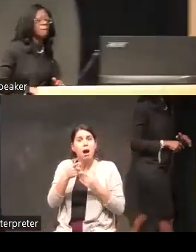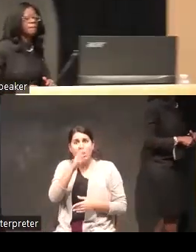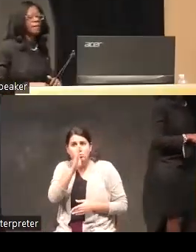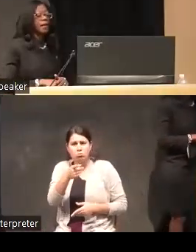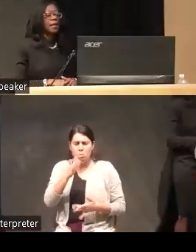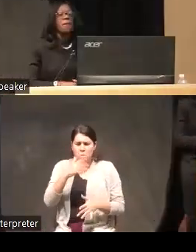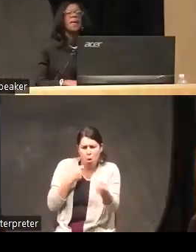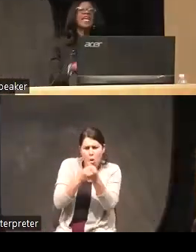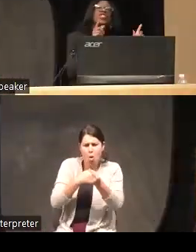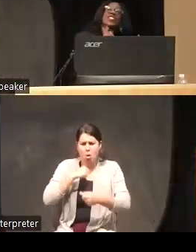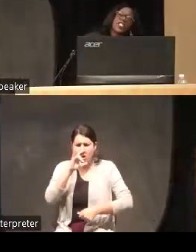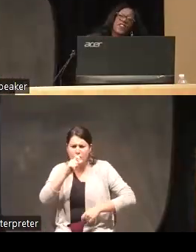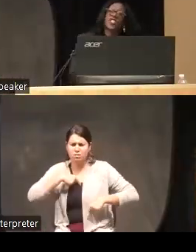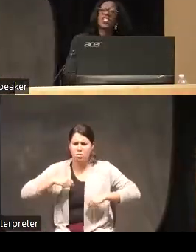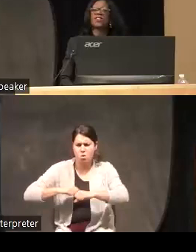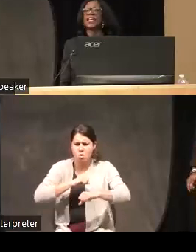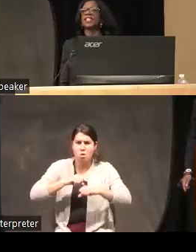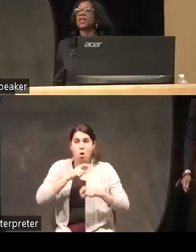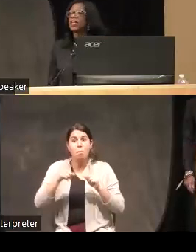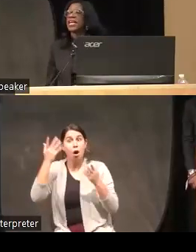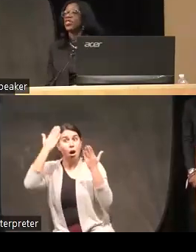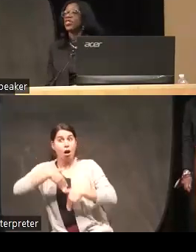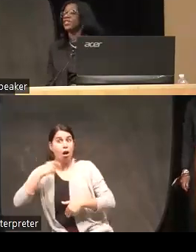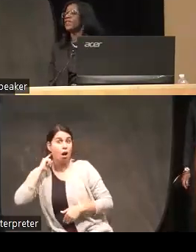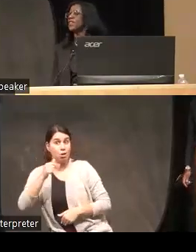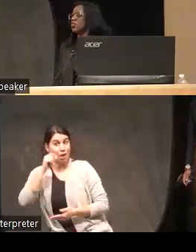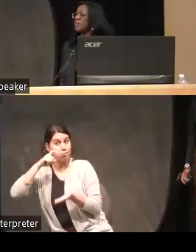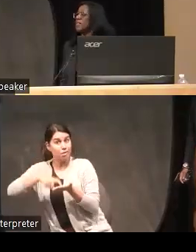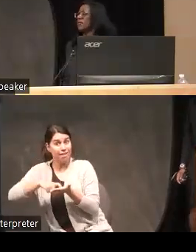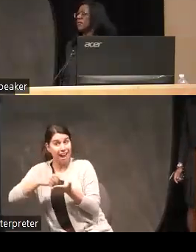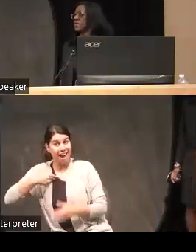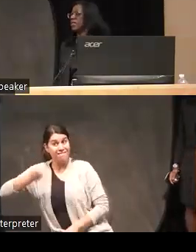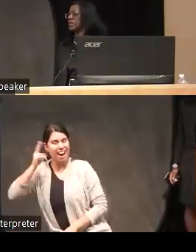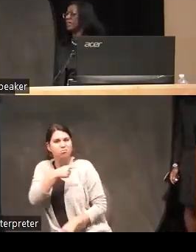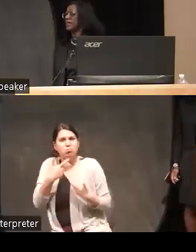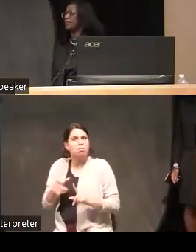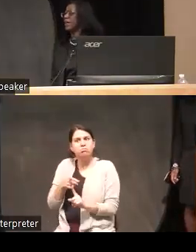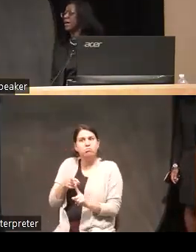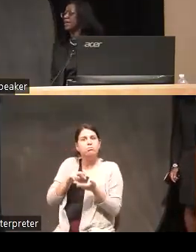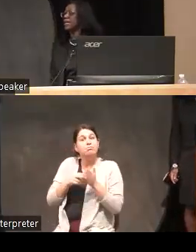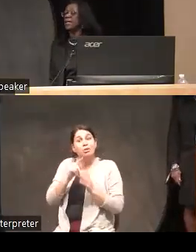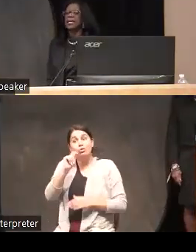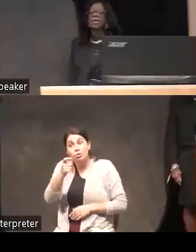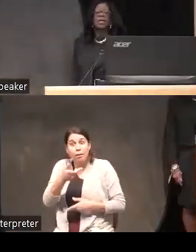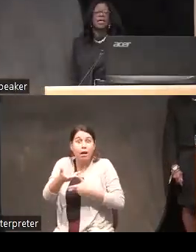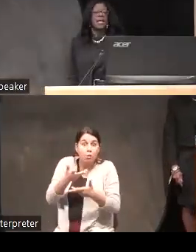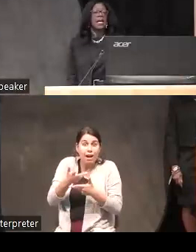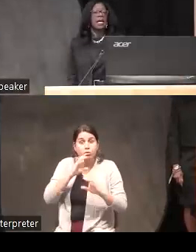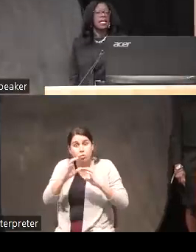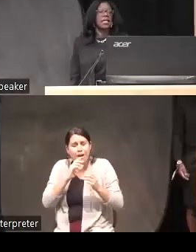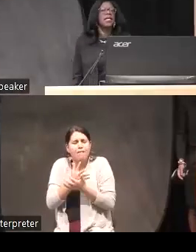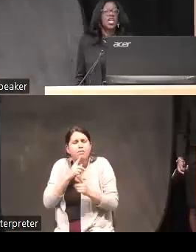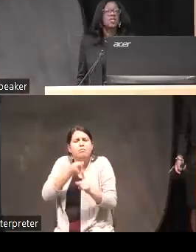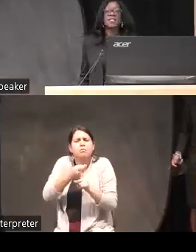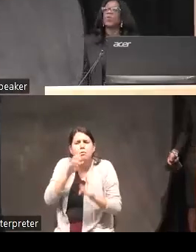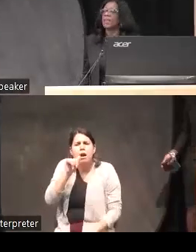right? Patient satisfaction is affected, communication is affected, treatment is affected by bias.